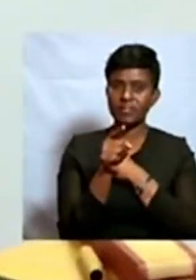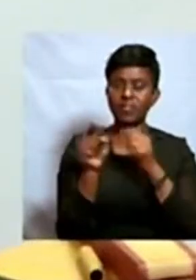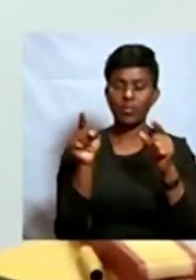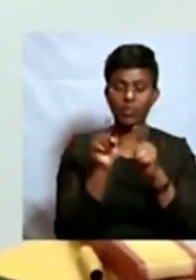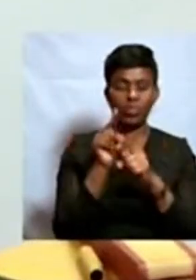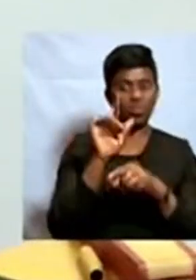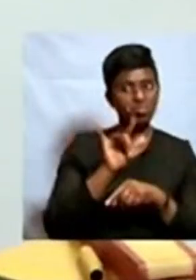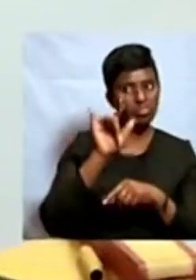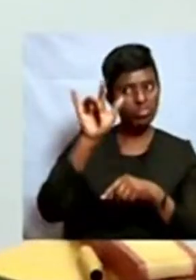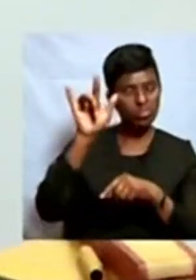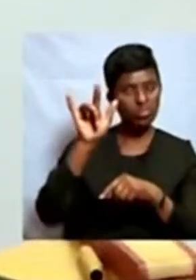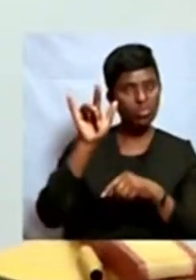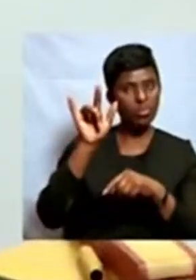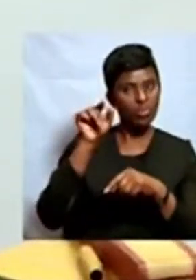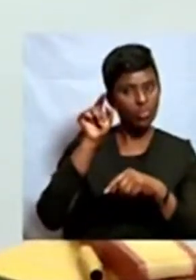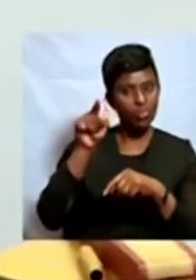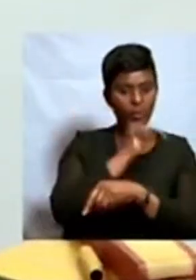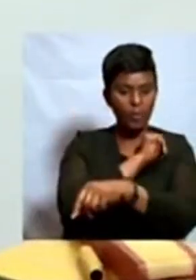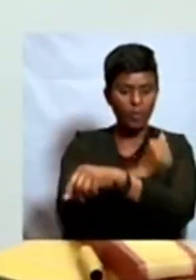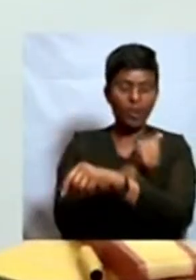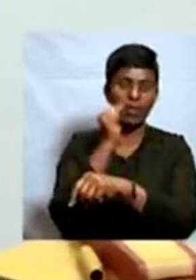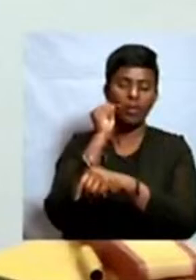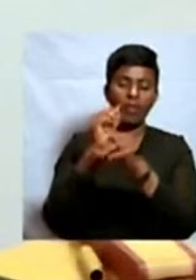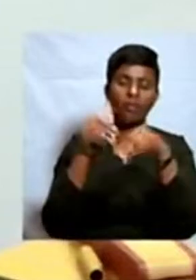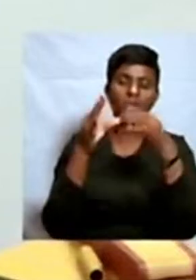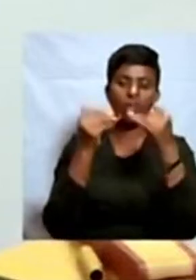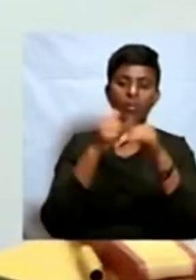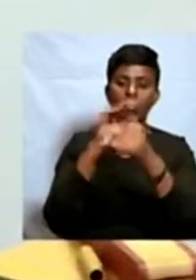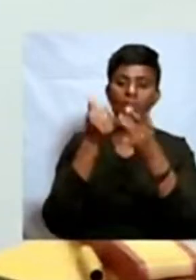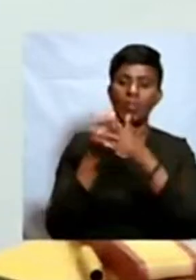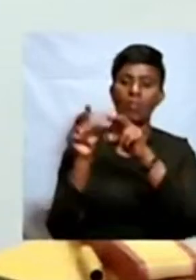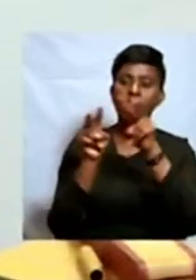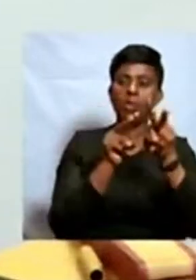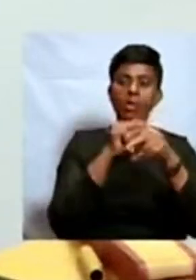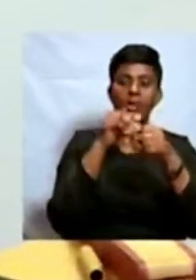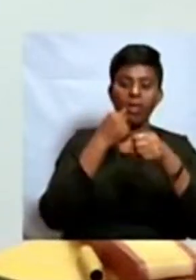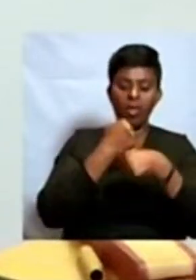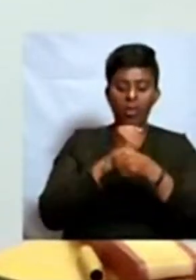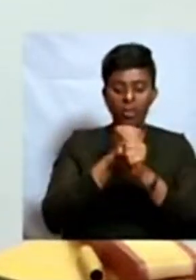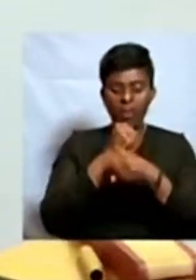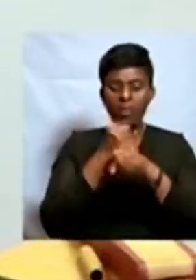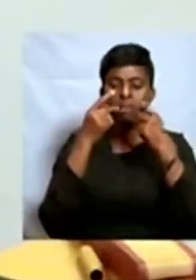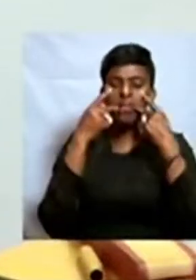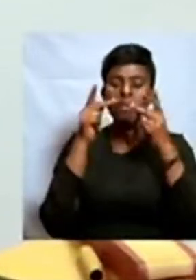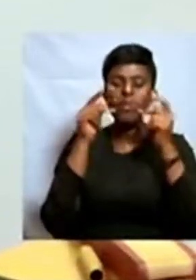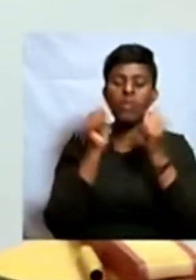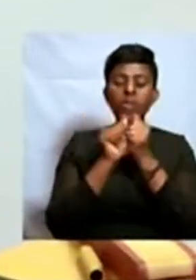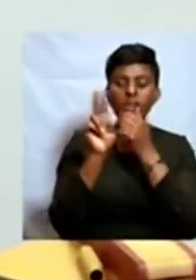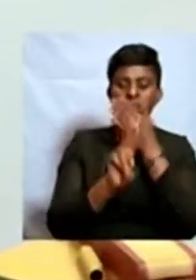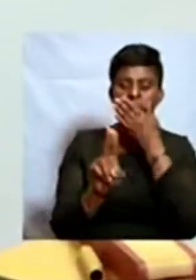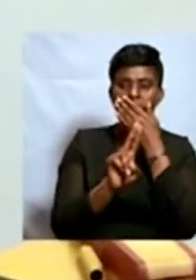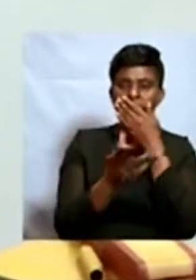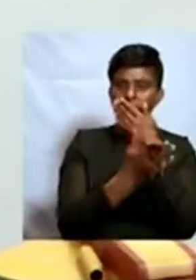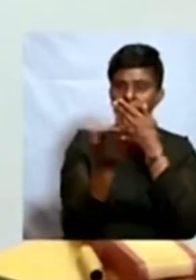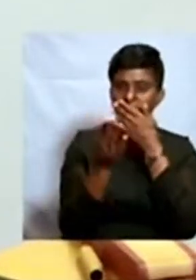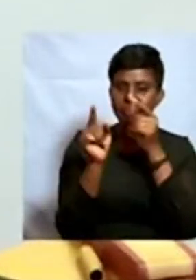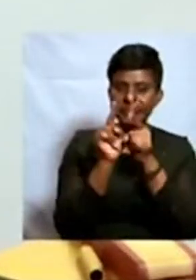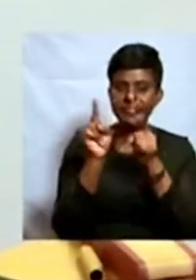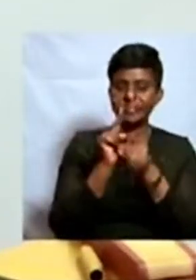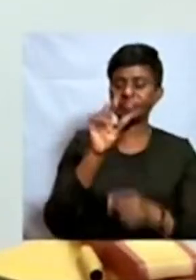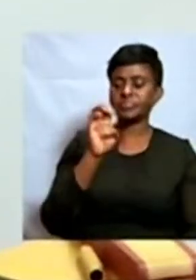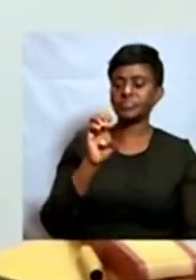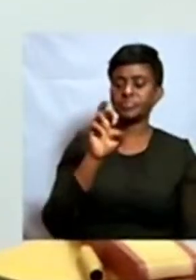aeronautical charts, the authority shall provide regulatory oversight over the production, publishing, and use of